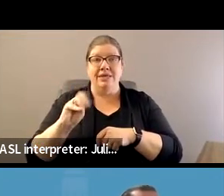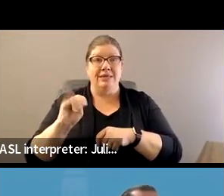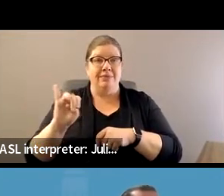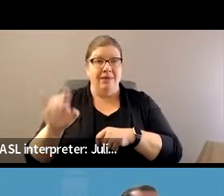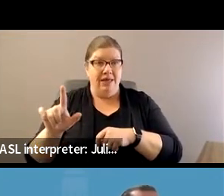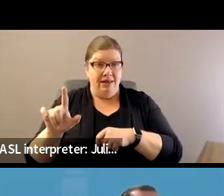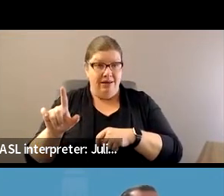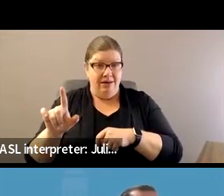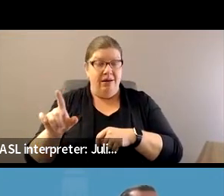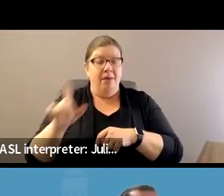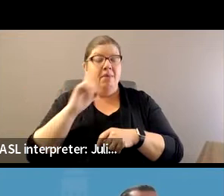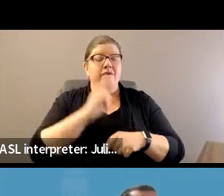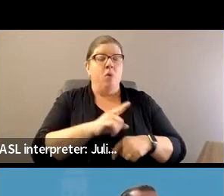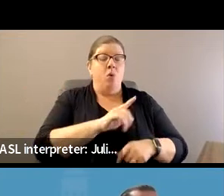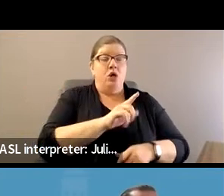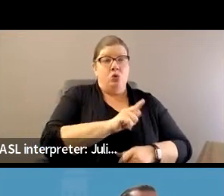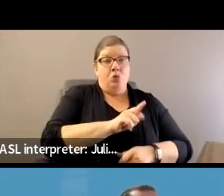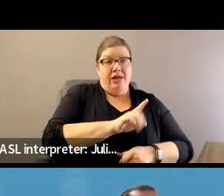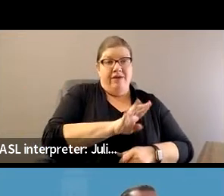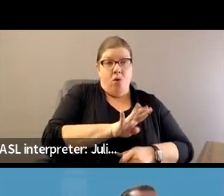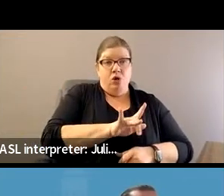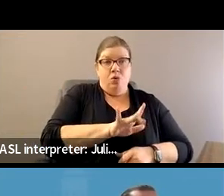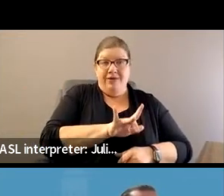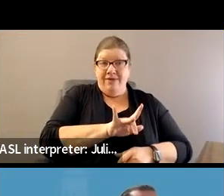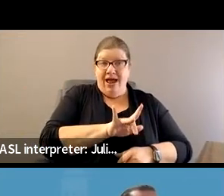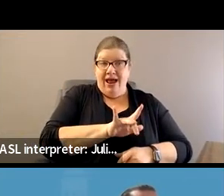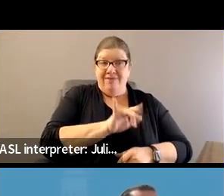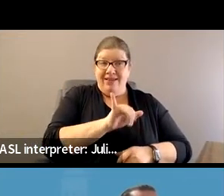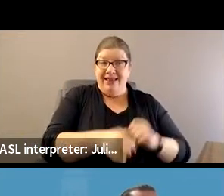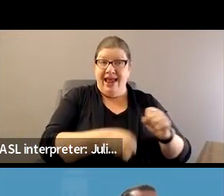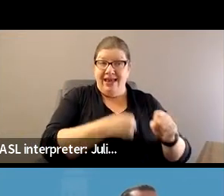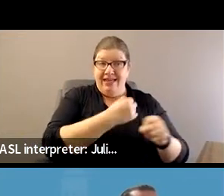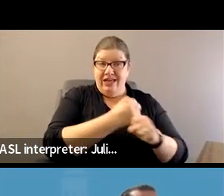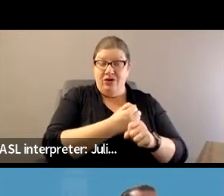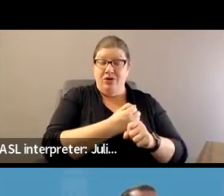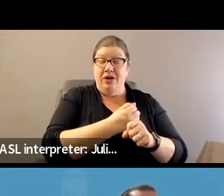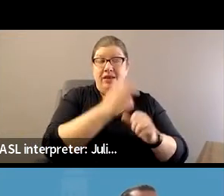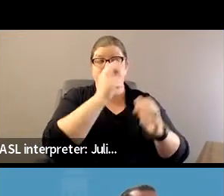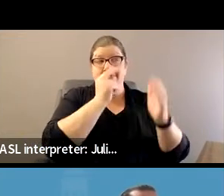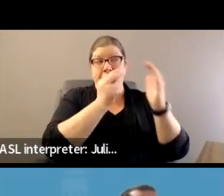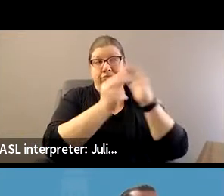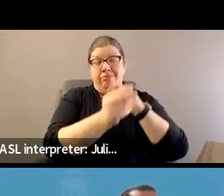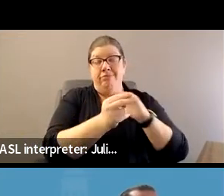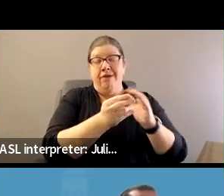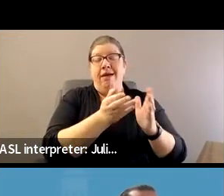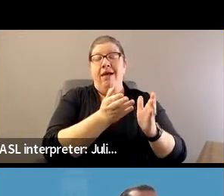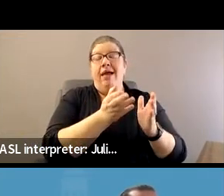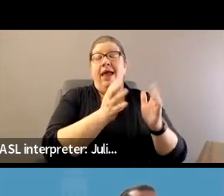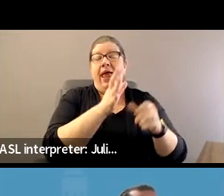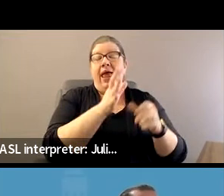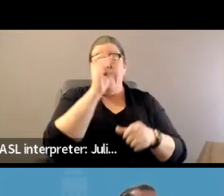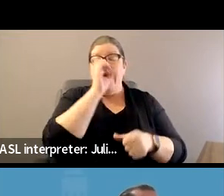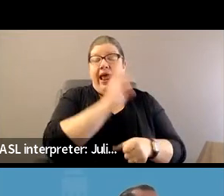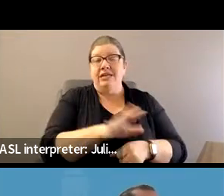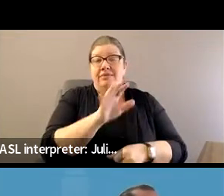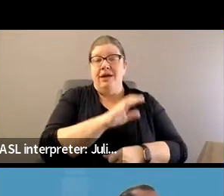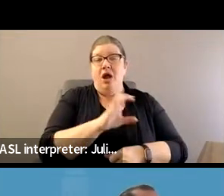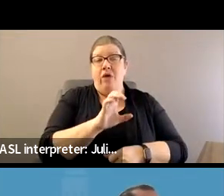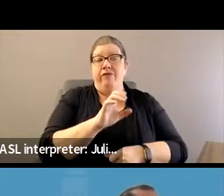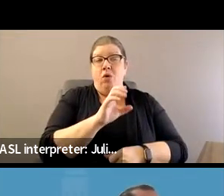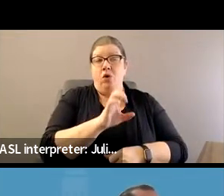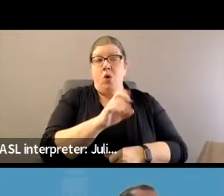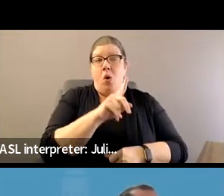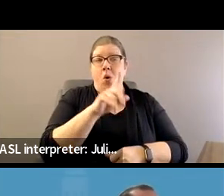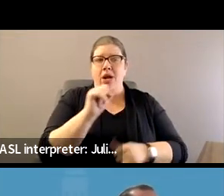for 24-25, the estimate for COLA for LCFF districts is much,